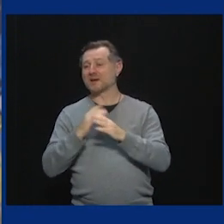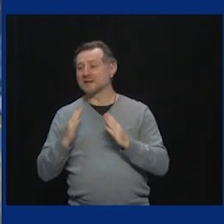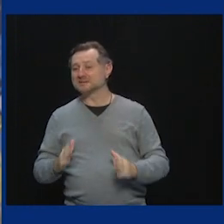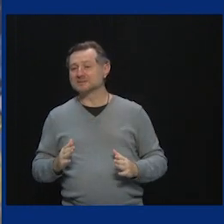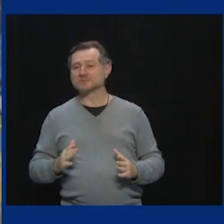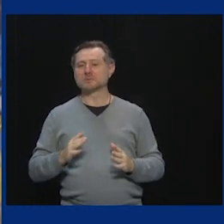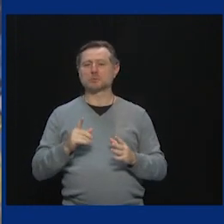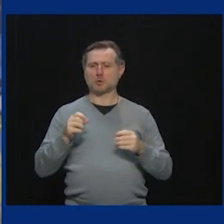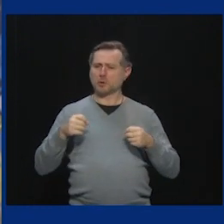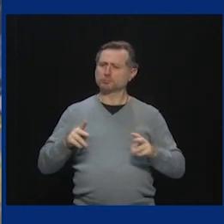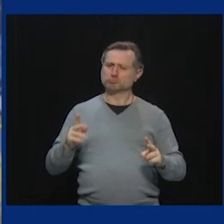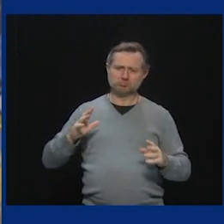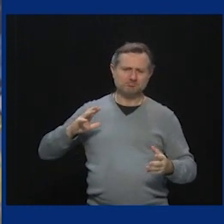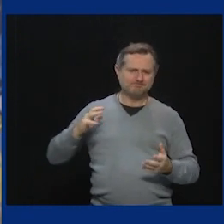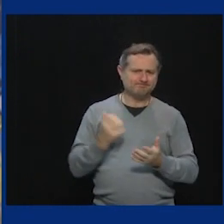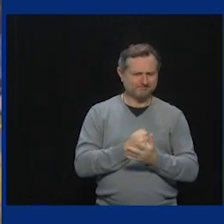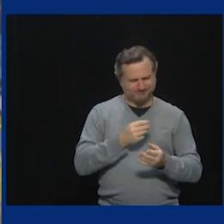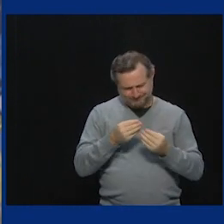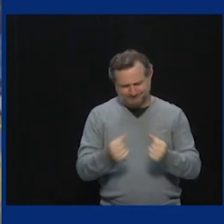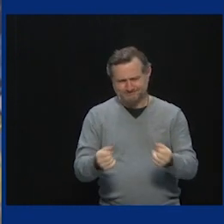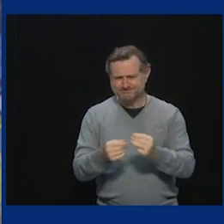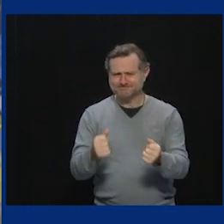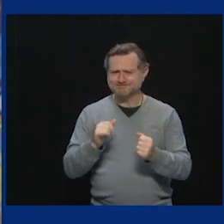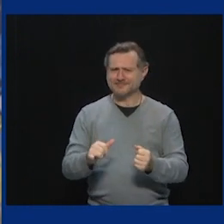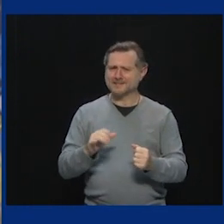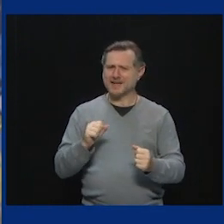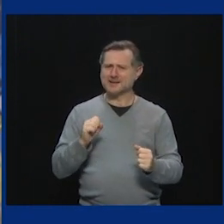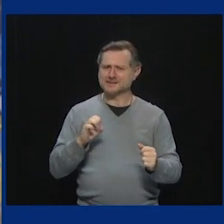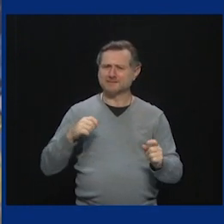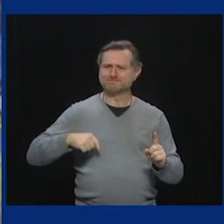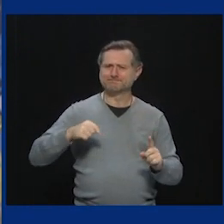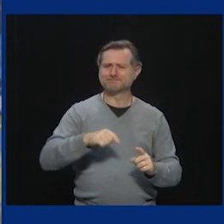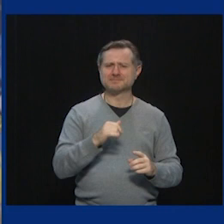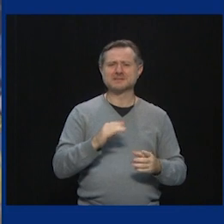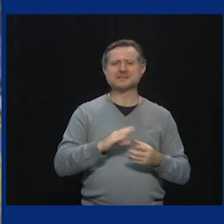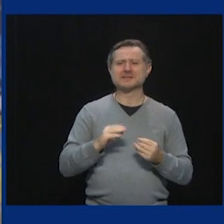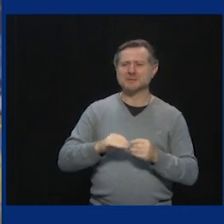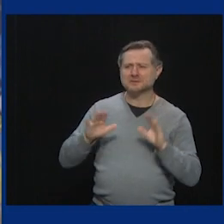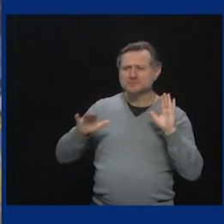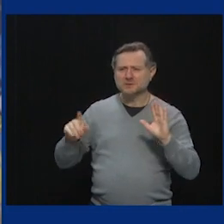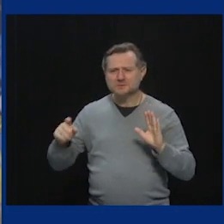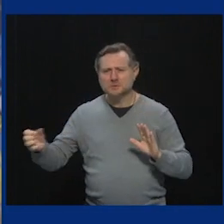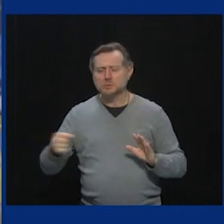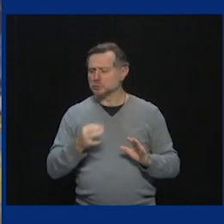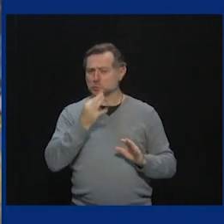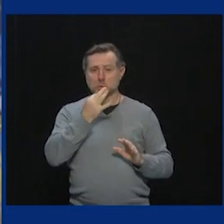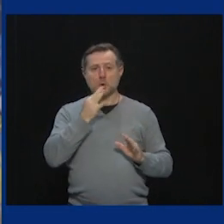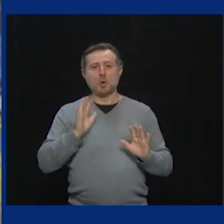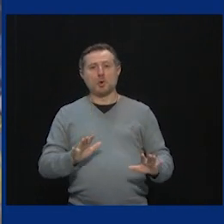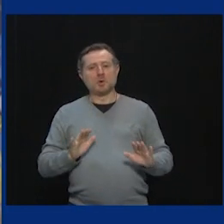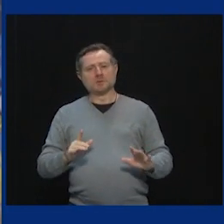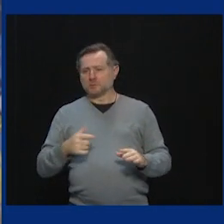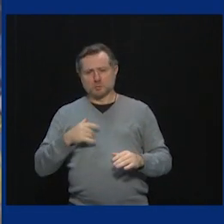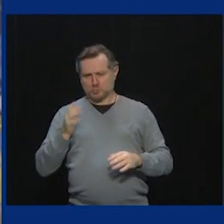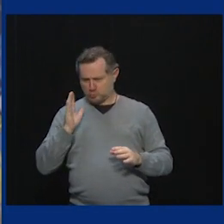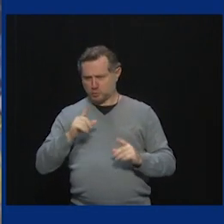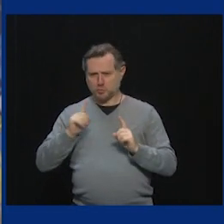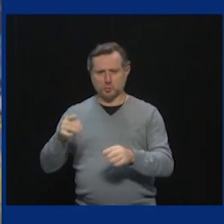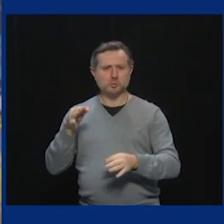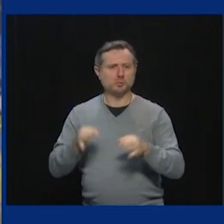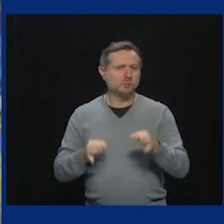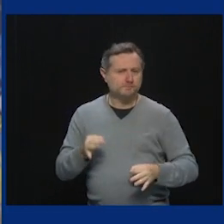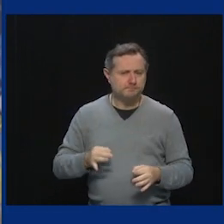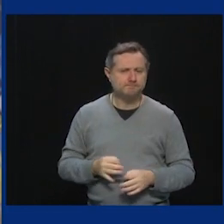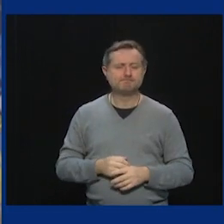this resolved and get the disposition much sooner. So that's in effect right now. So they'll have their day in court much sooner. We